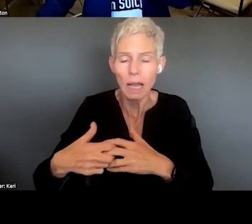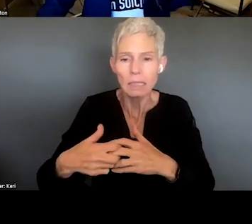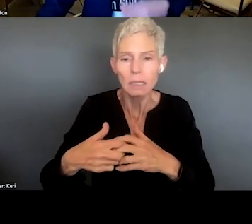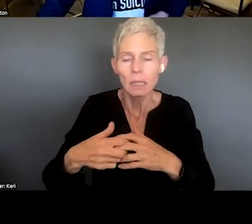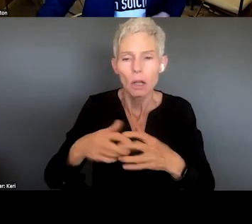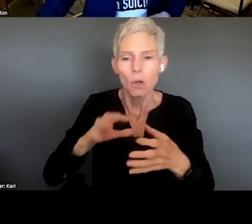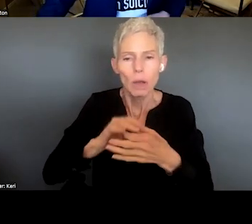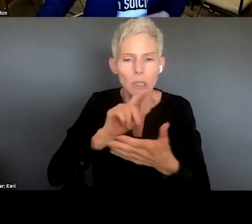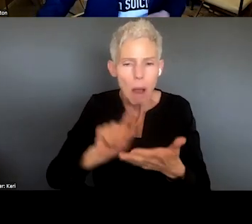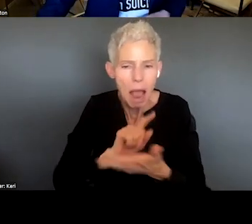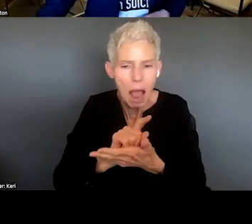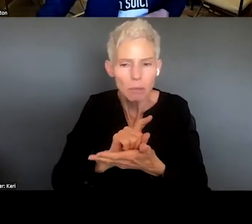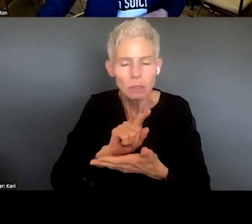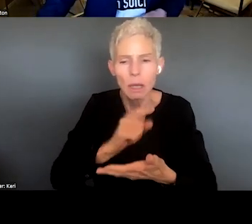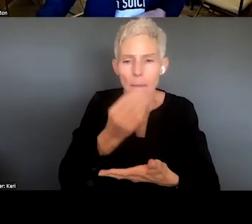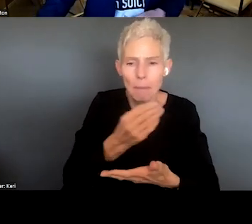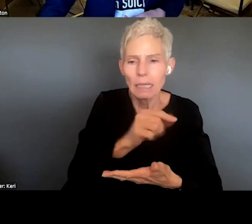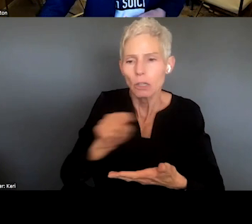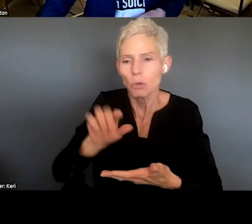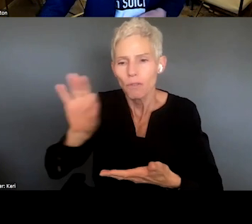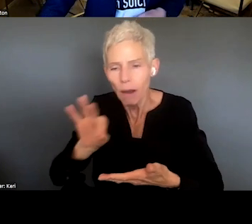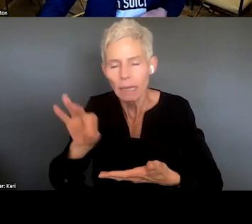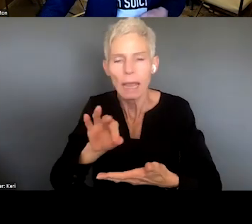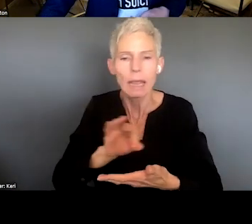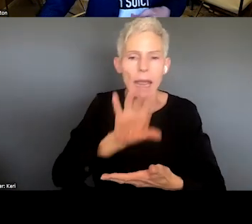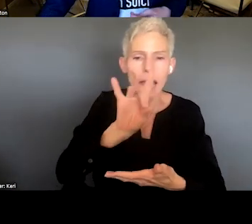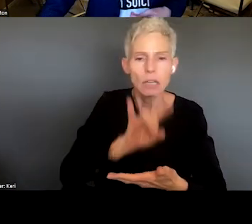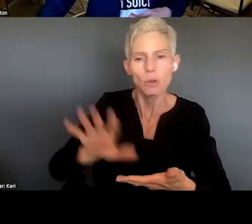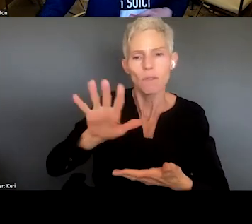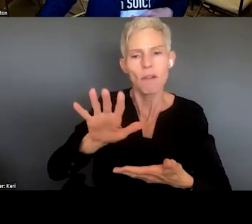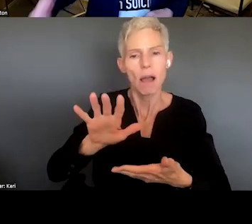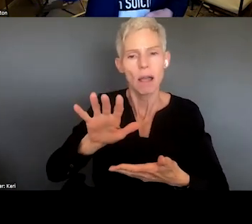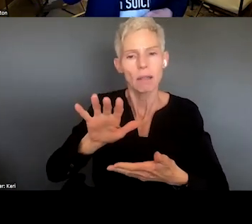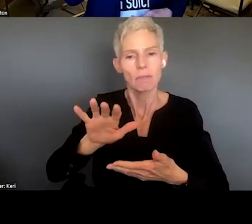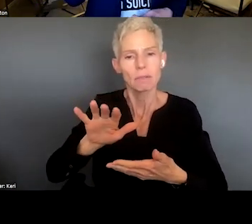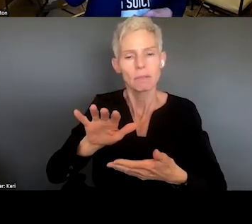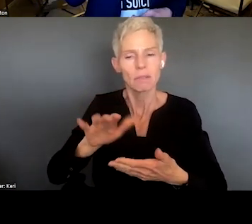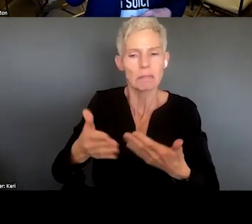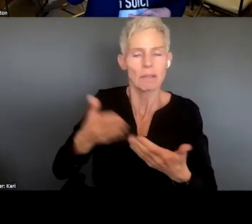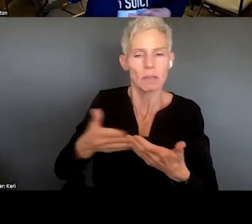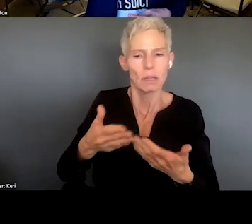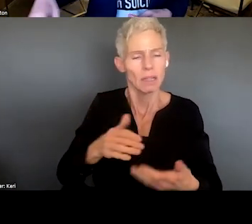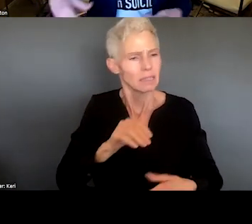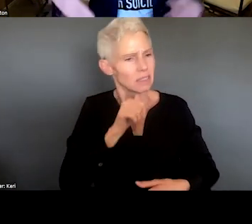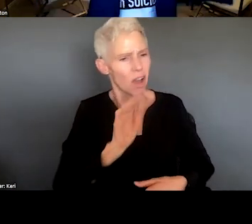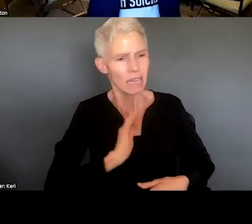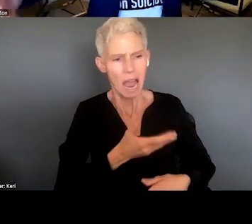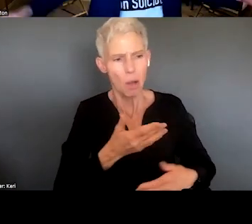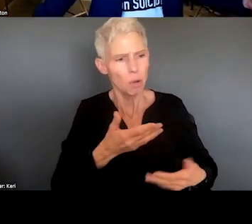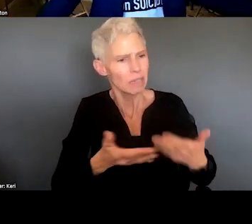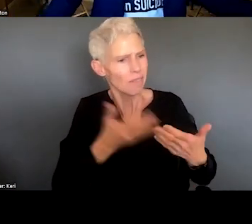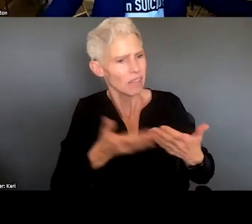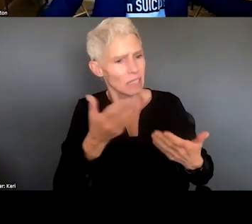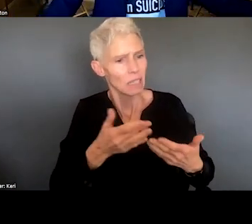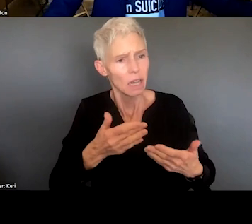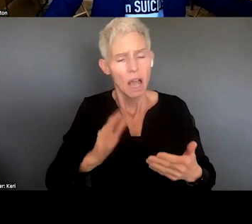providers, our Monday through Friday, 8 a.m. to 5 p.m. convenience. But she said, that's not our convenience. Our convenience is that a crisis has